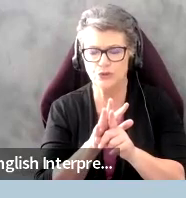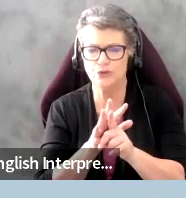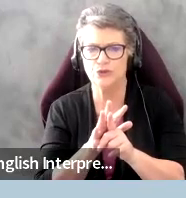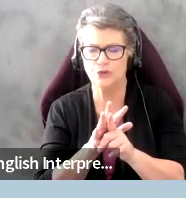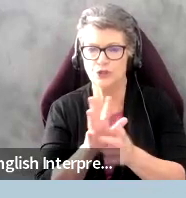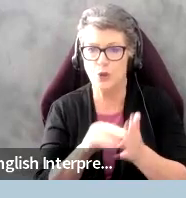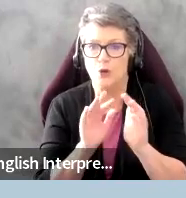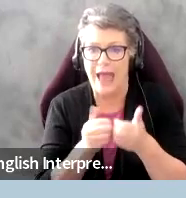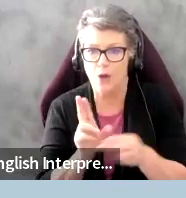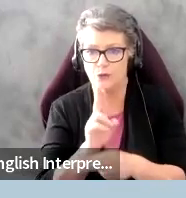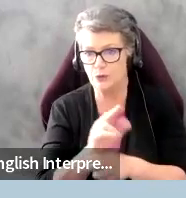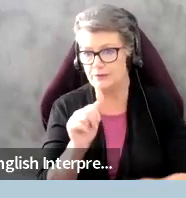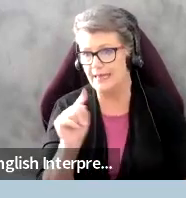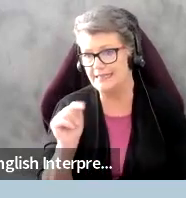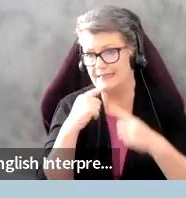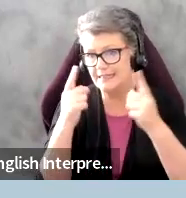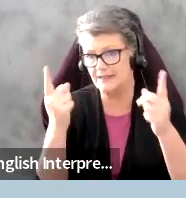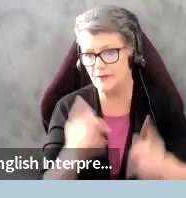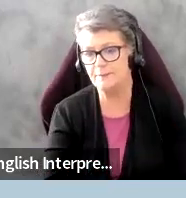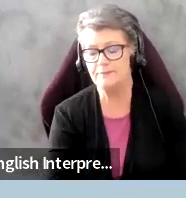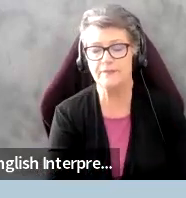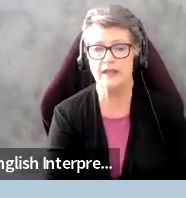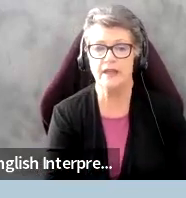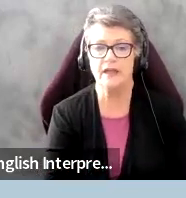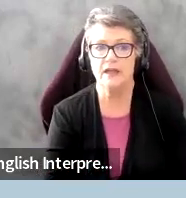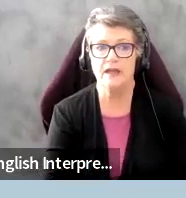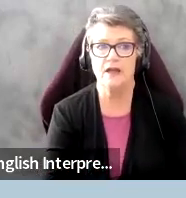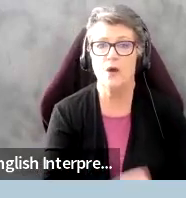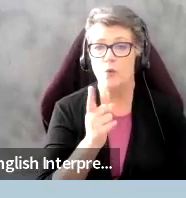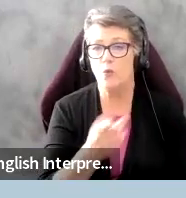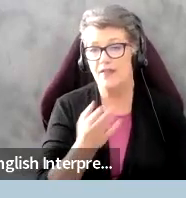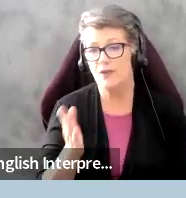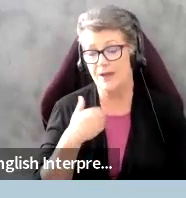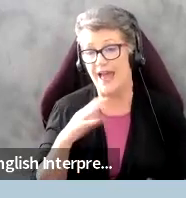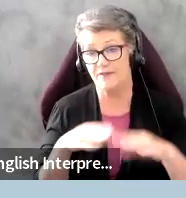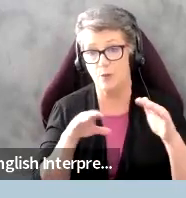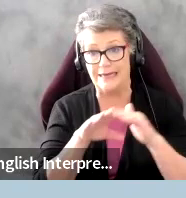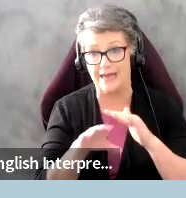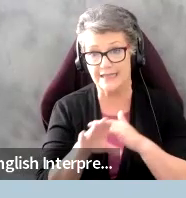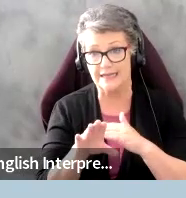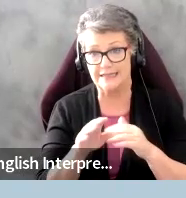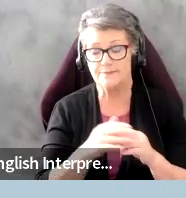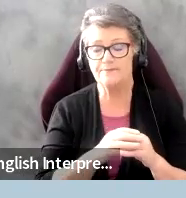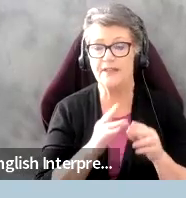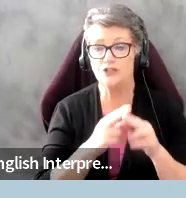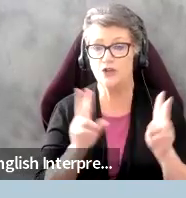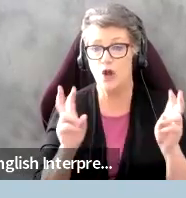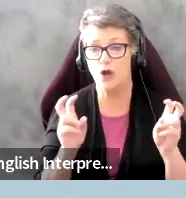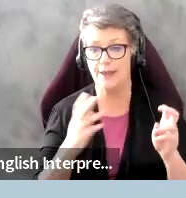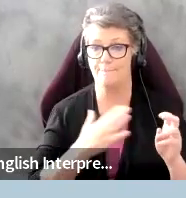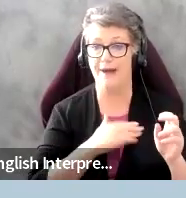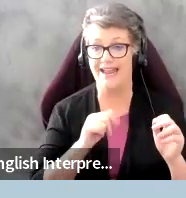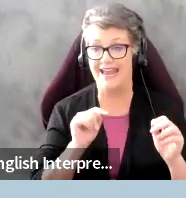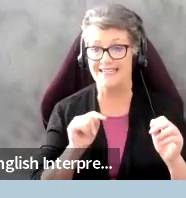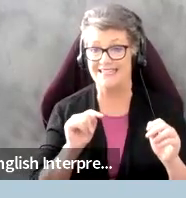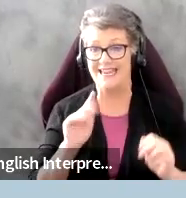how to use it. One resource we have at Open Access as well is called the My AT